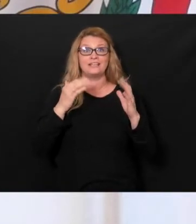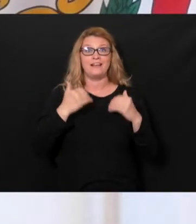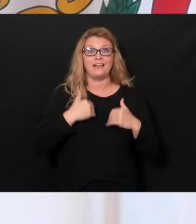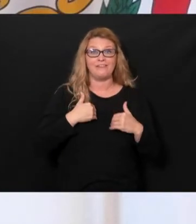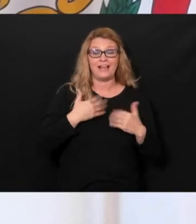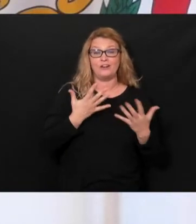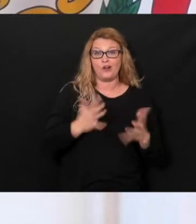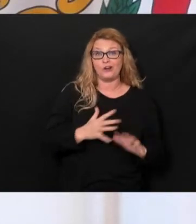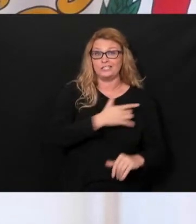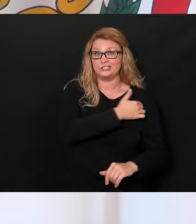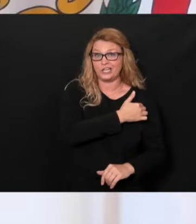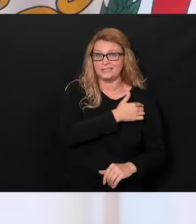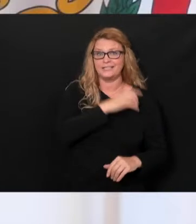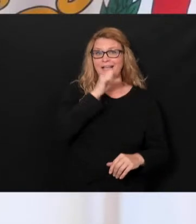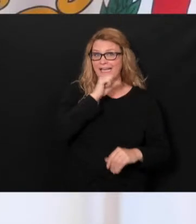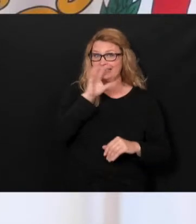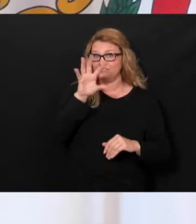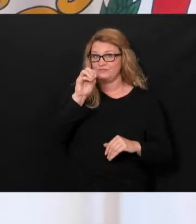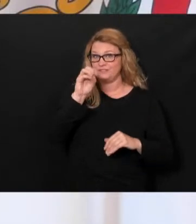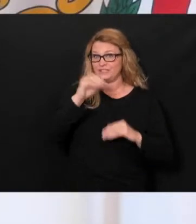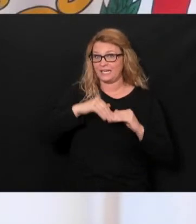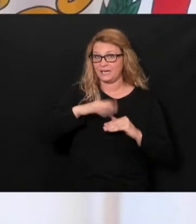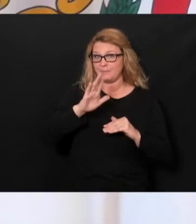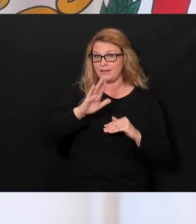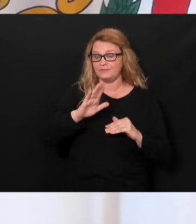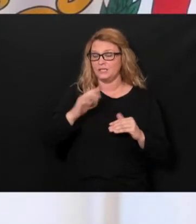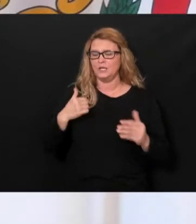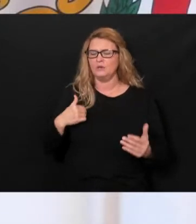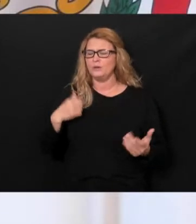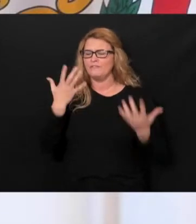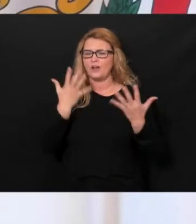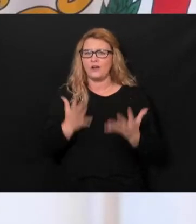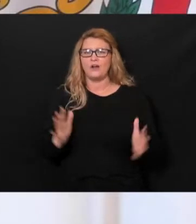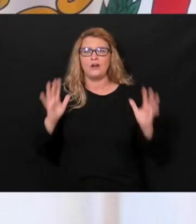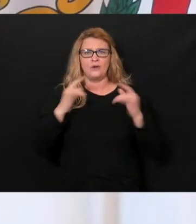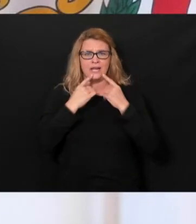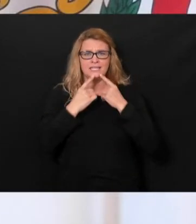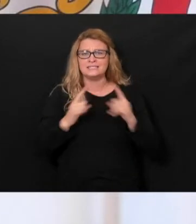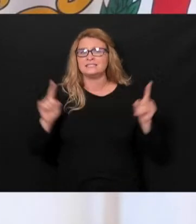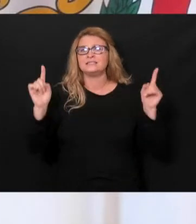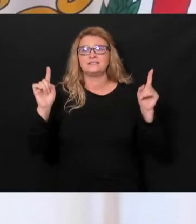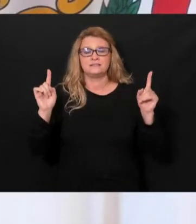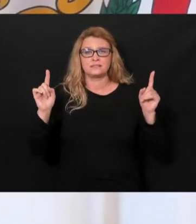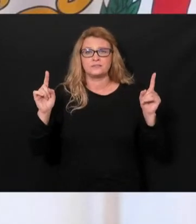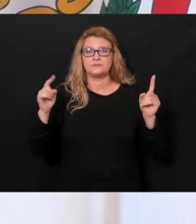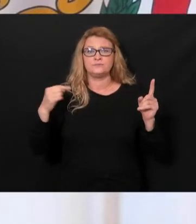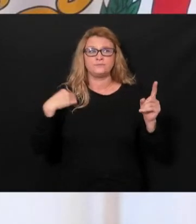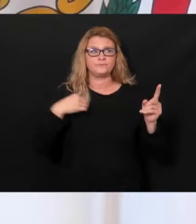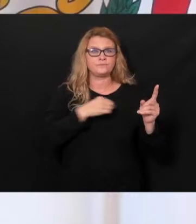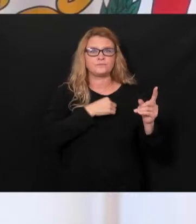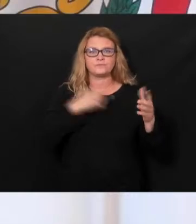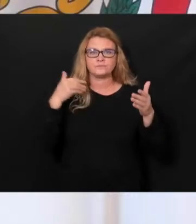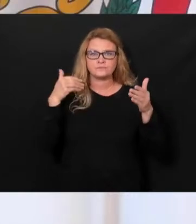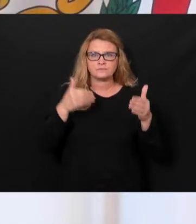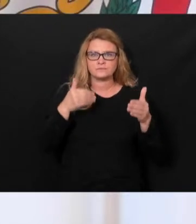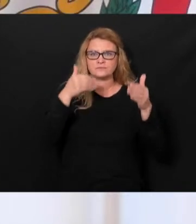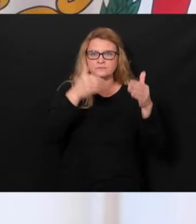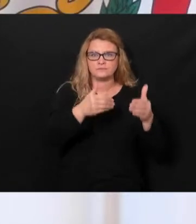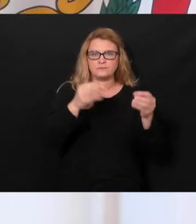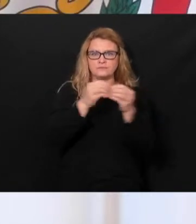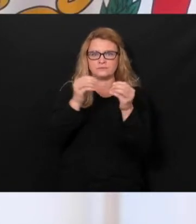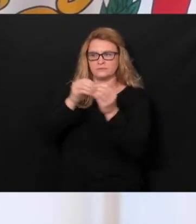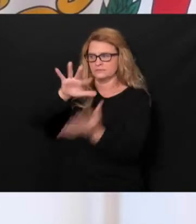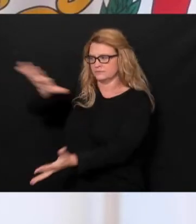and above, and we have said over and over, as we get more doses, we want to